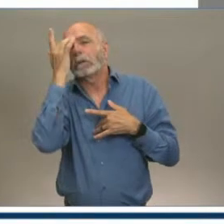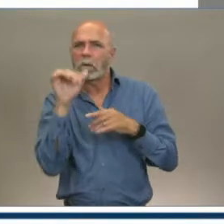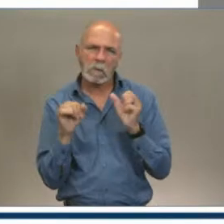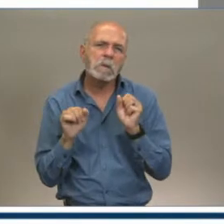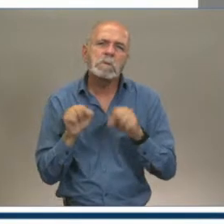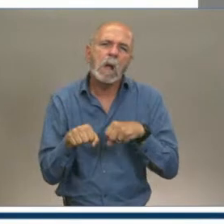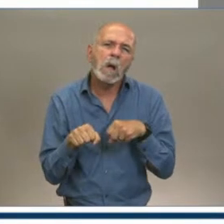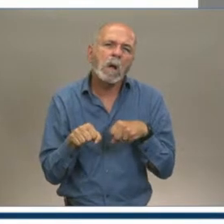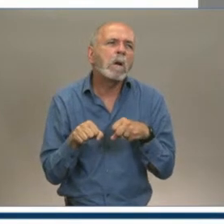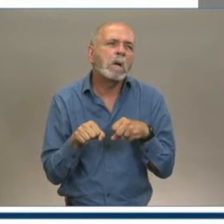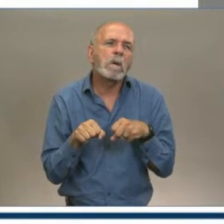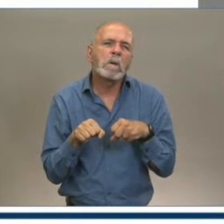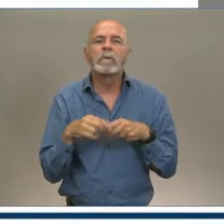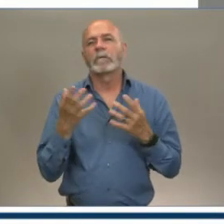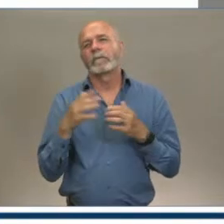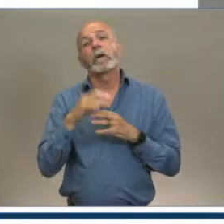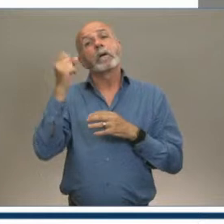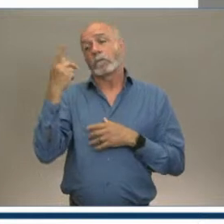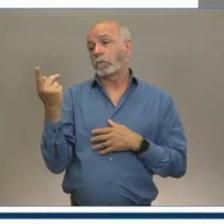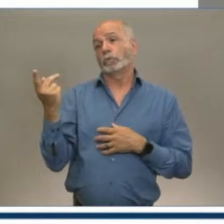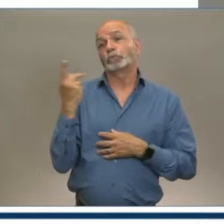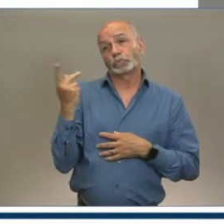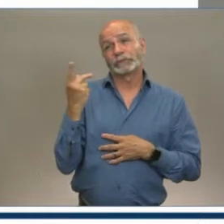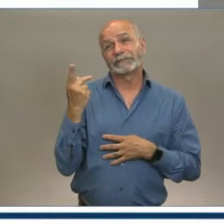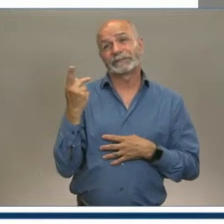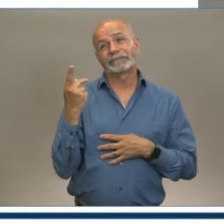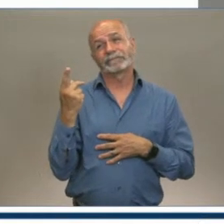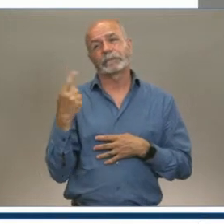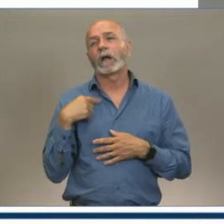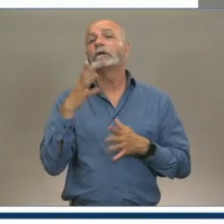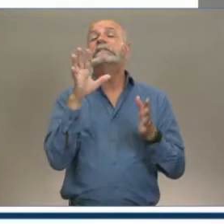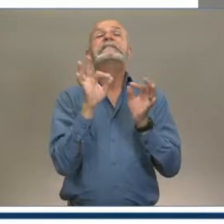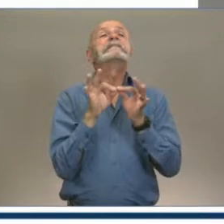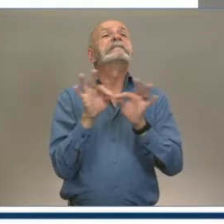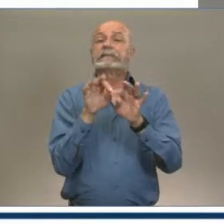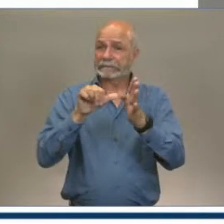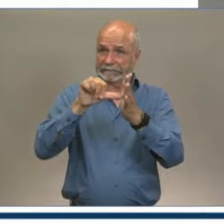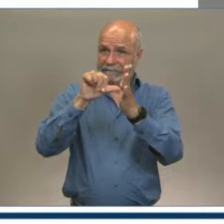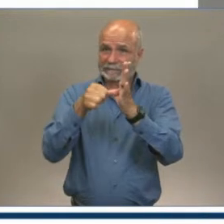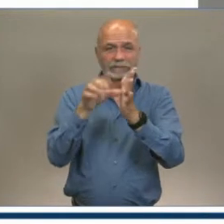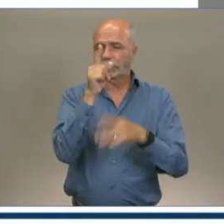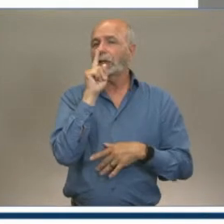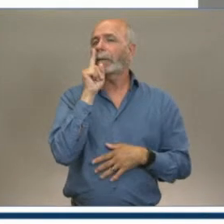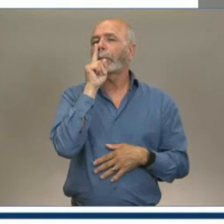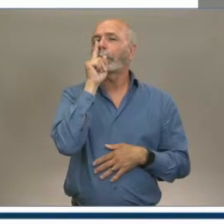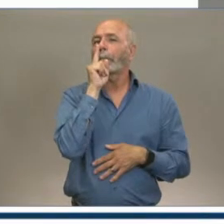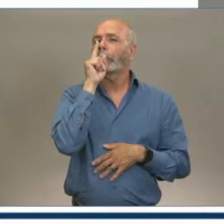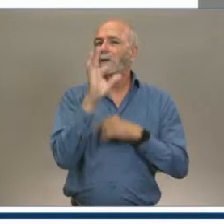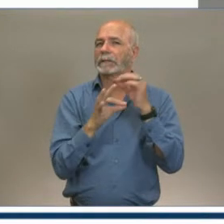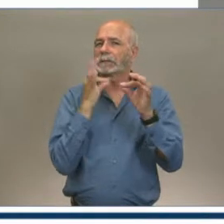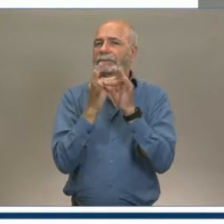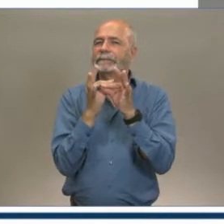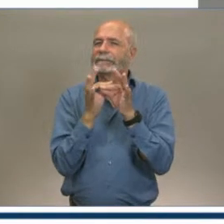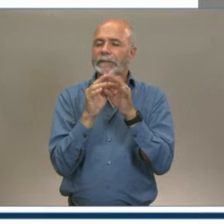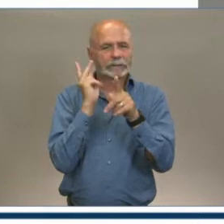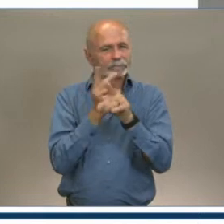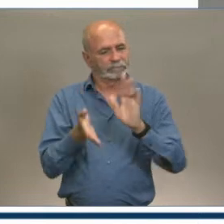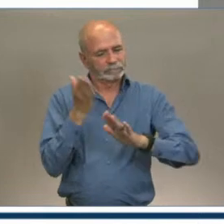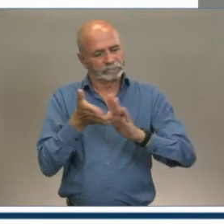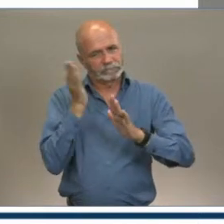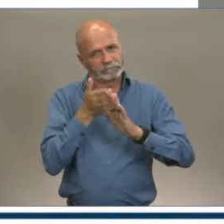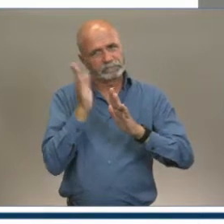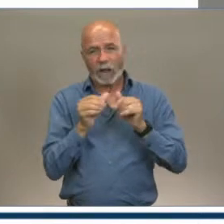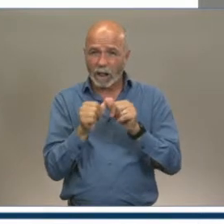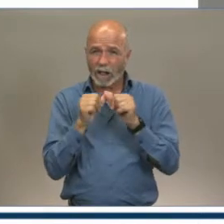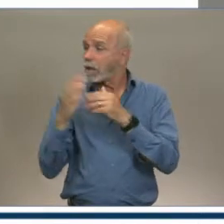Premier and I have said repeatedly that testing remains key to our COVID response, and that will continue as we reopen. So